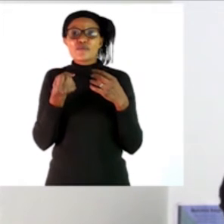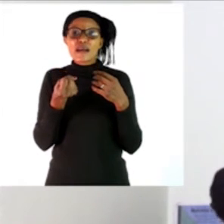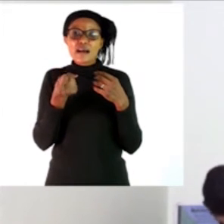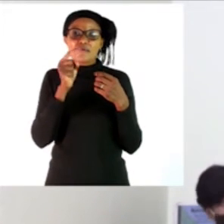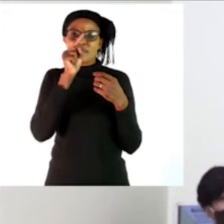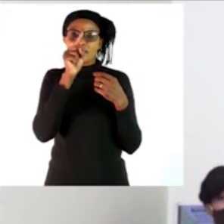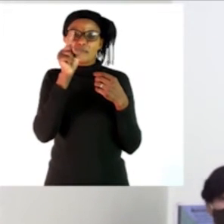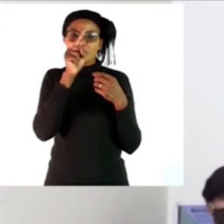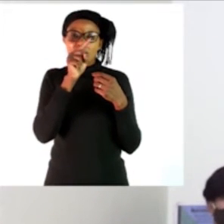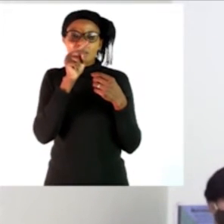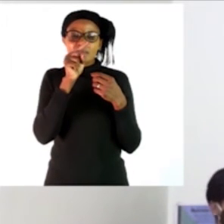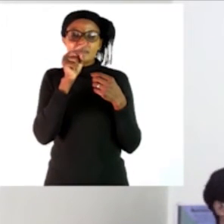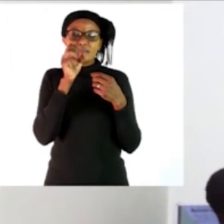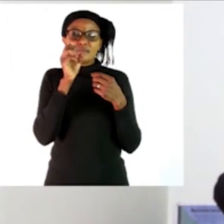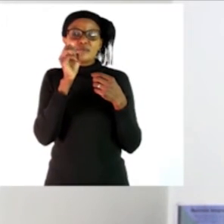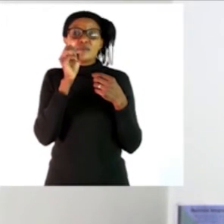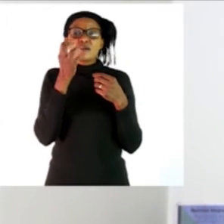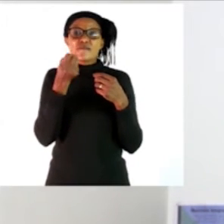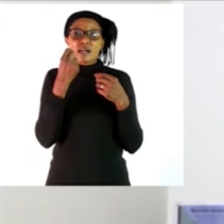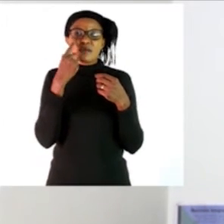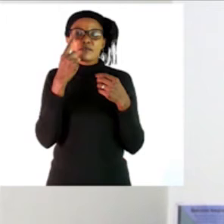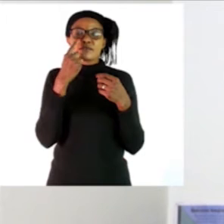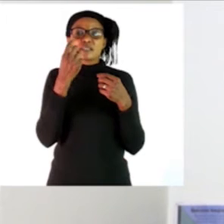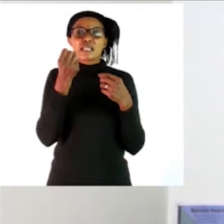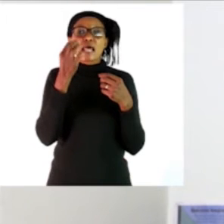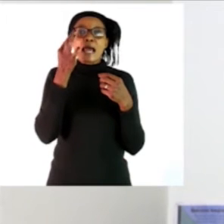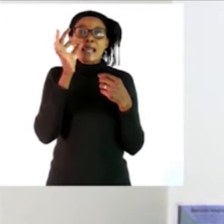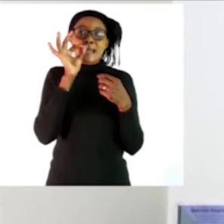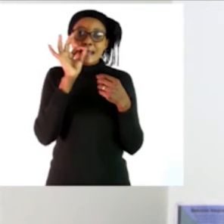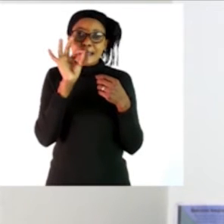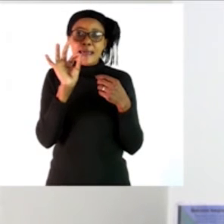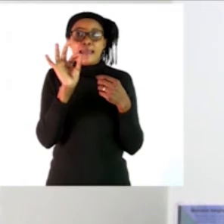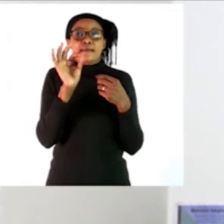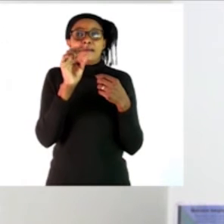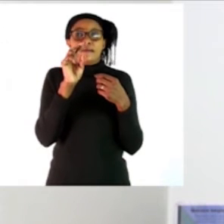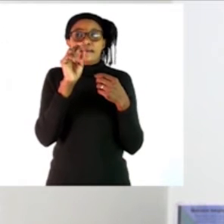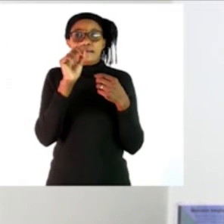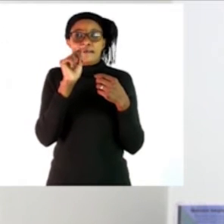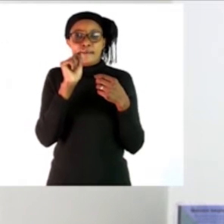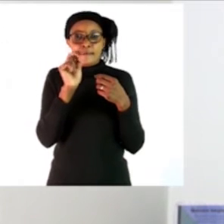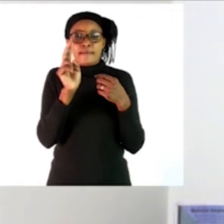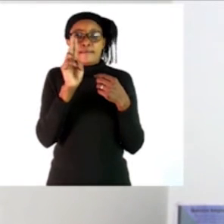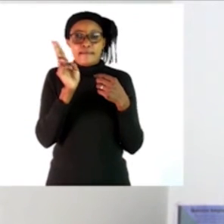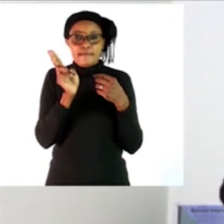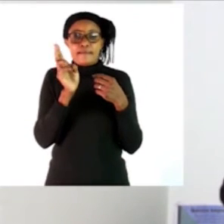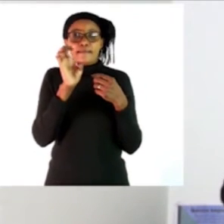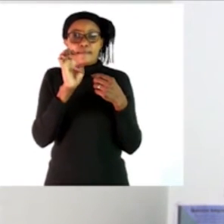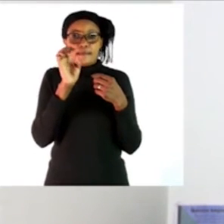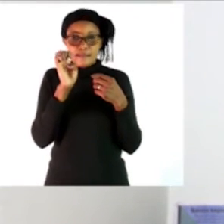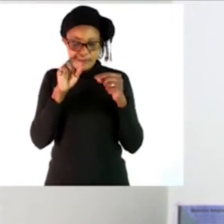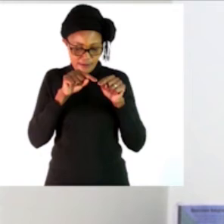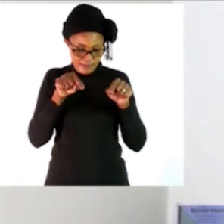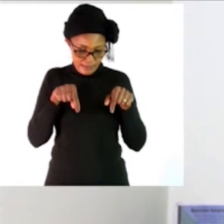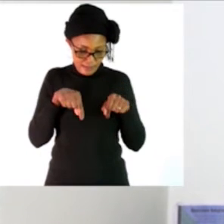top? We have seen 9. So then I write the 9 in the block next to